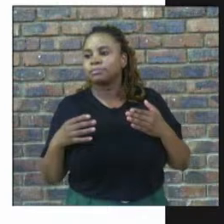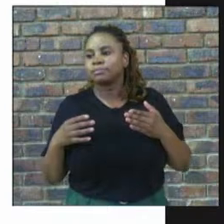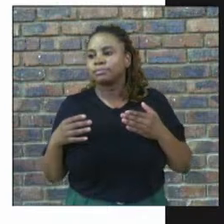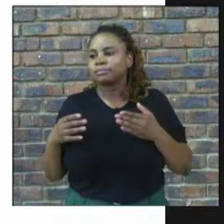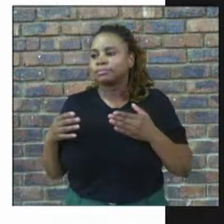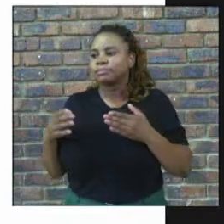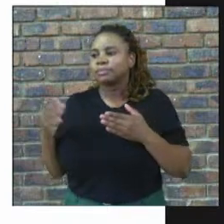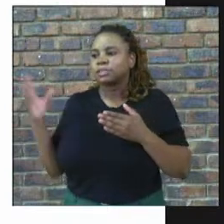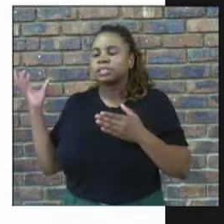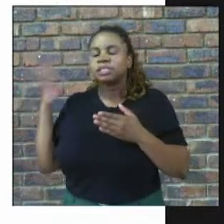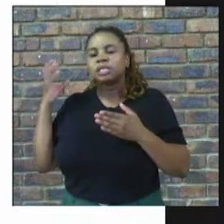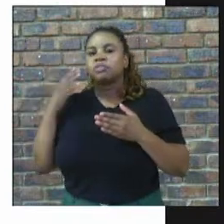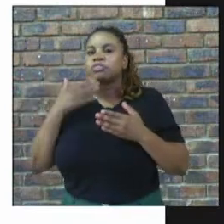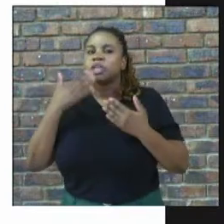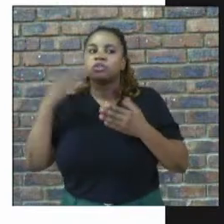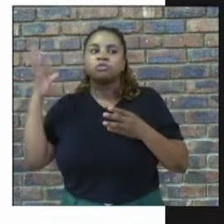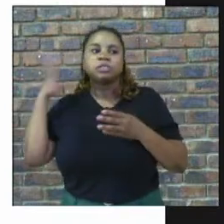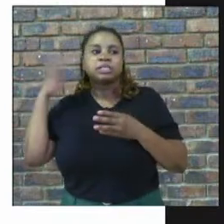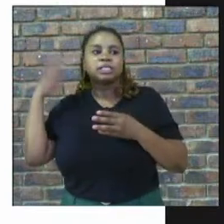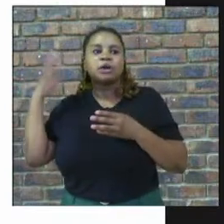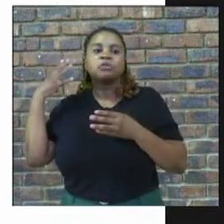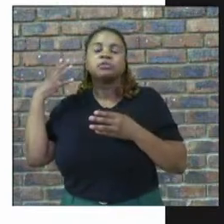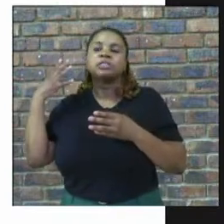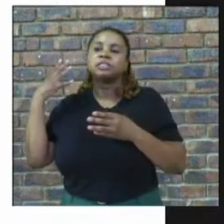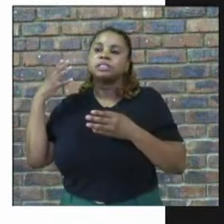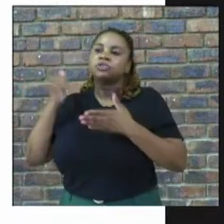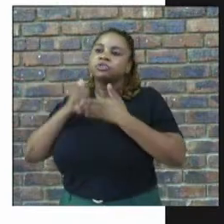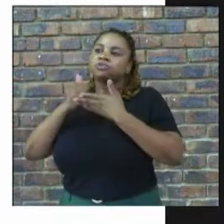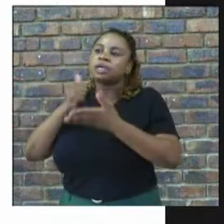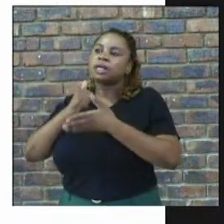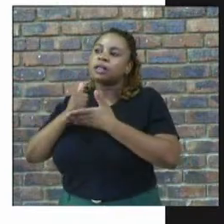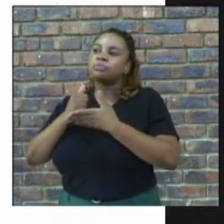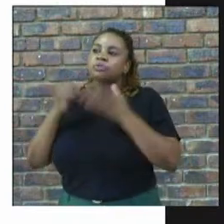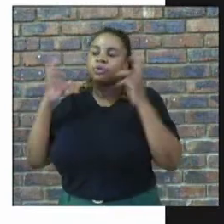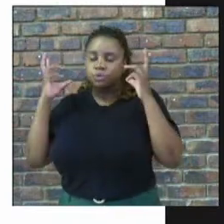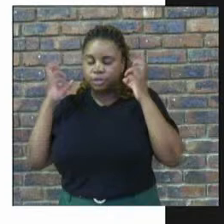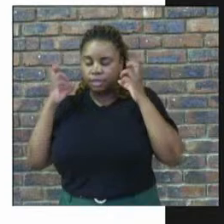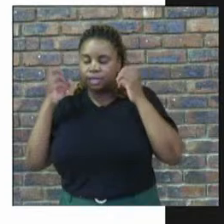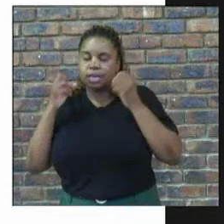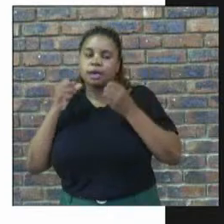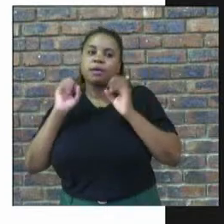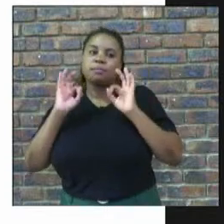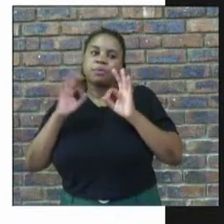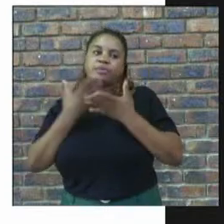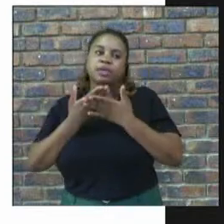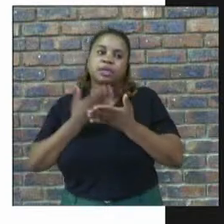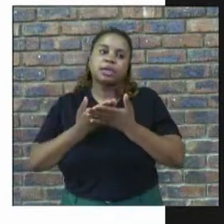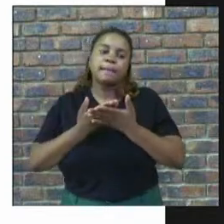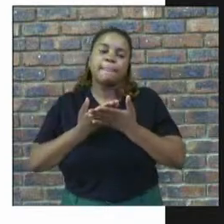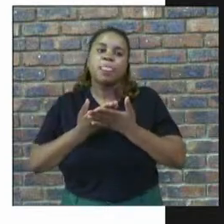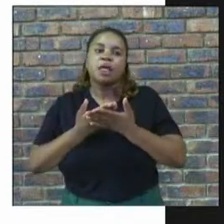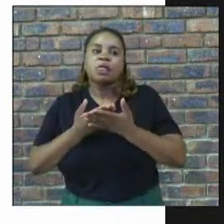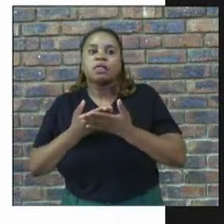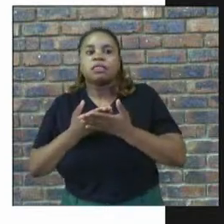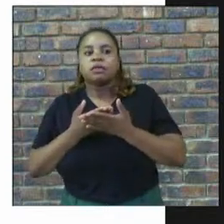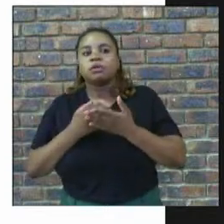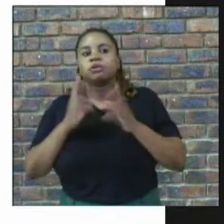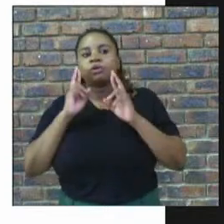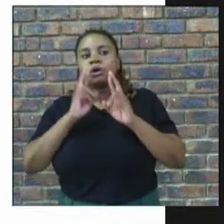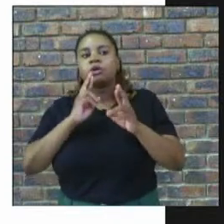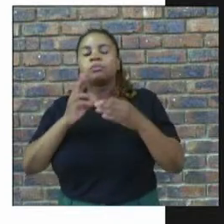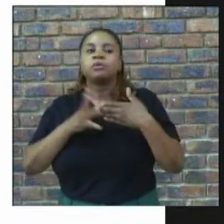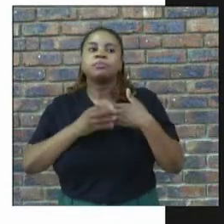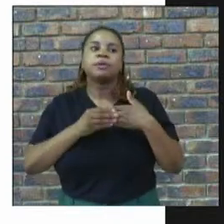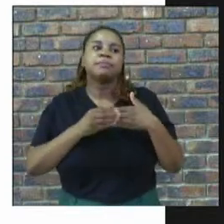serious, very important. The sound engineers for making it possible for us to run our meeting. Honorable members, thank you very much. I see it's